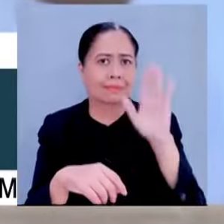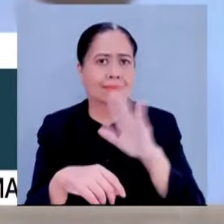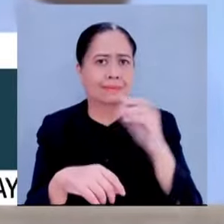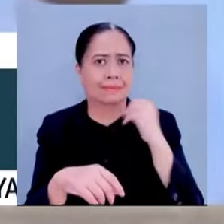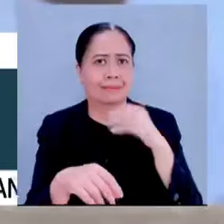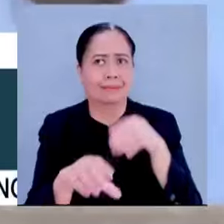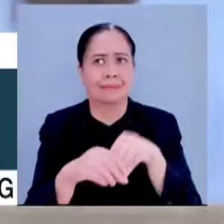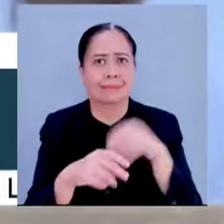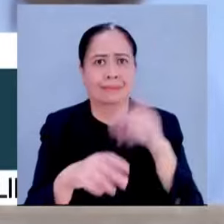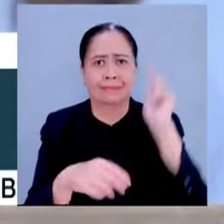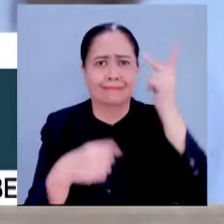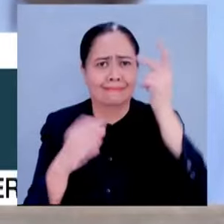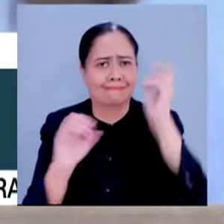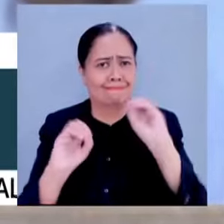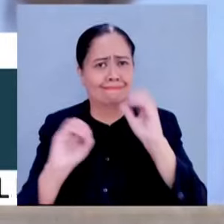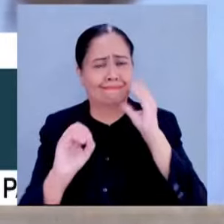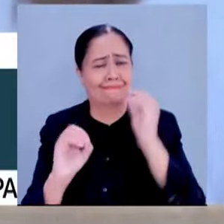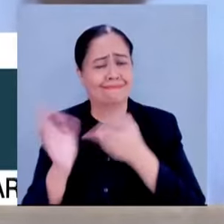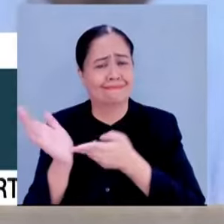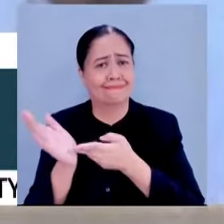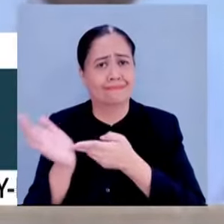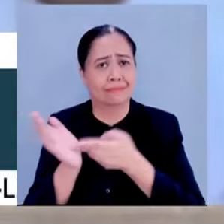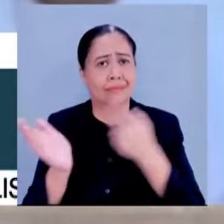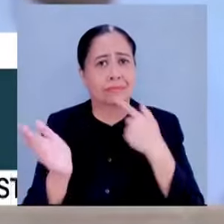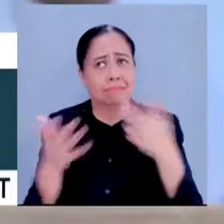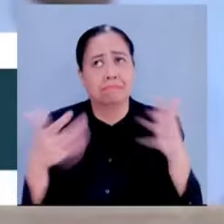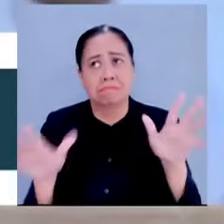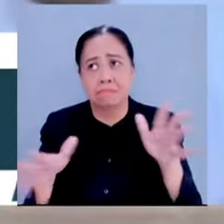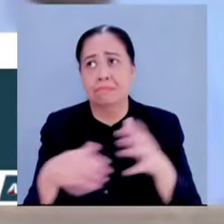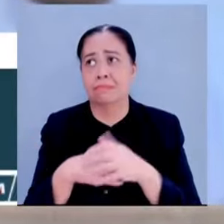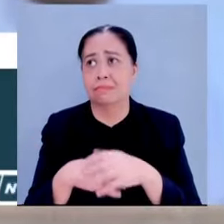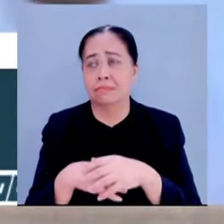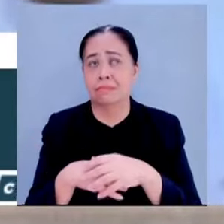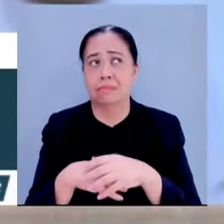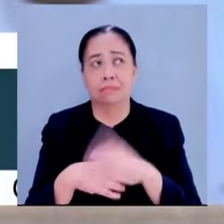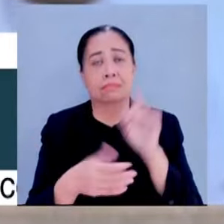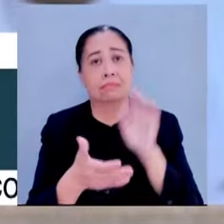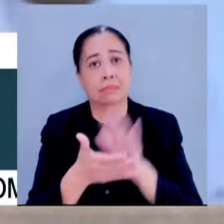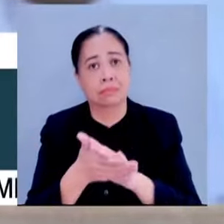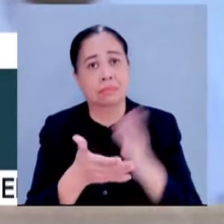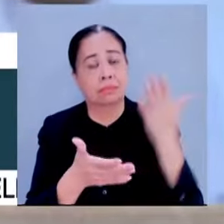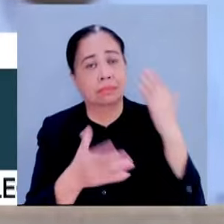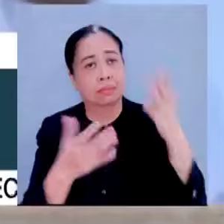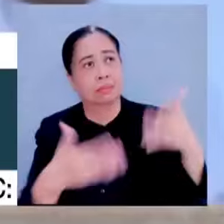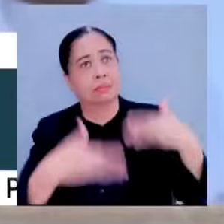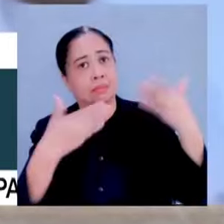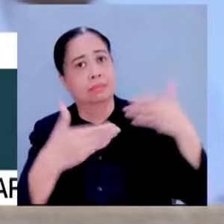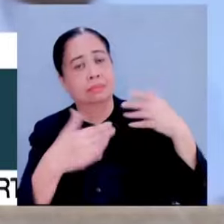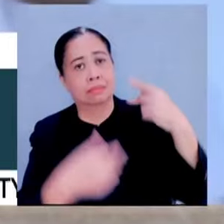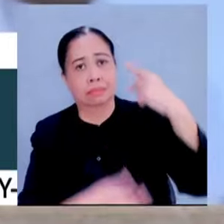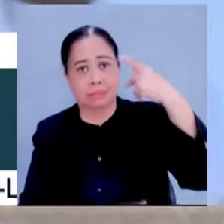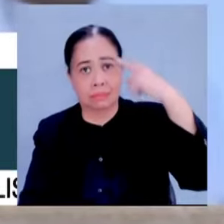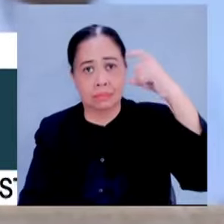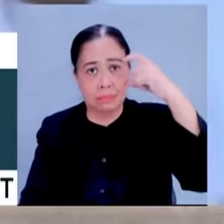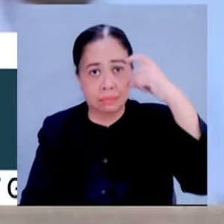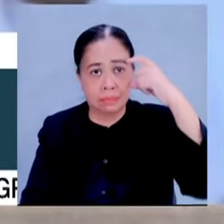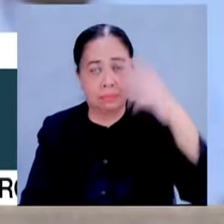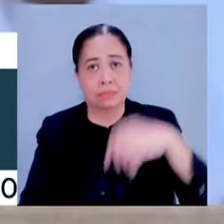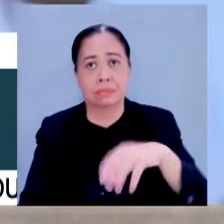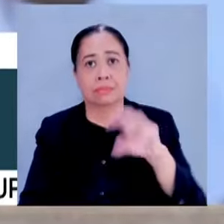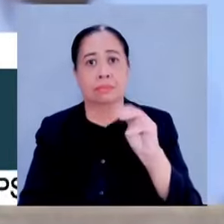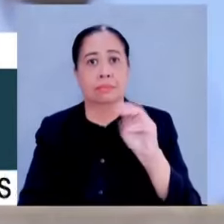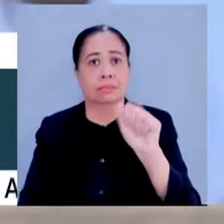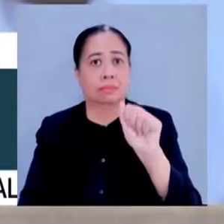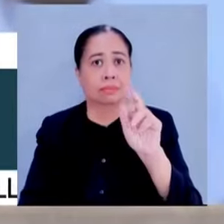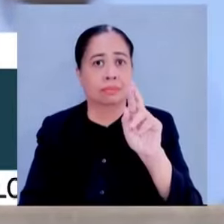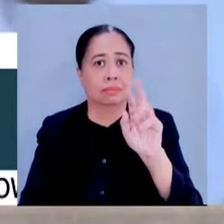into politics, really. I was just, I was convinced by the former president Pinoy and Secretary Marrojas